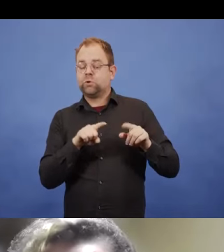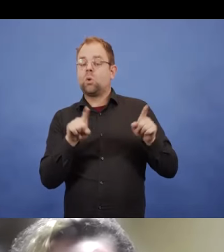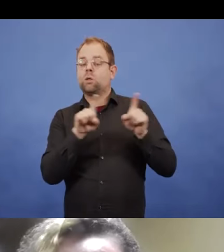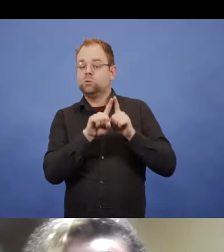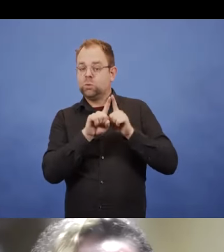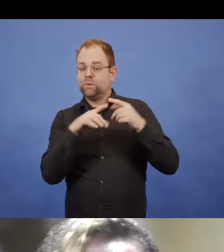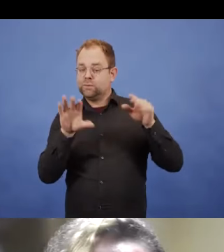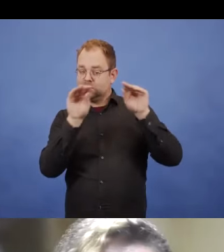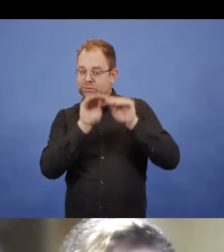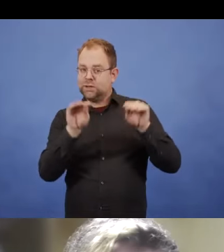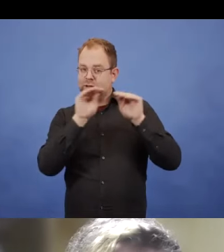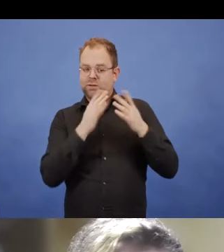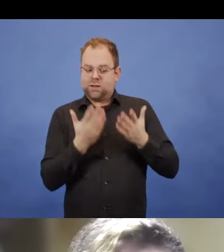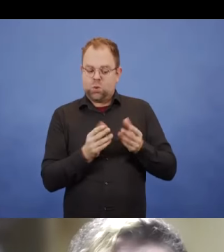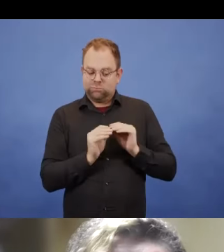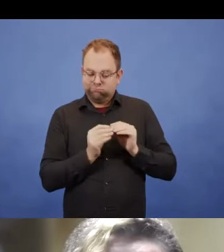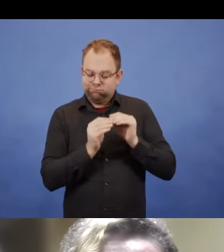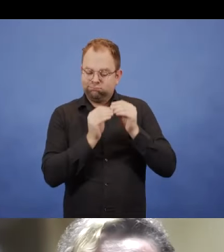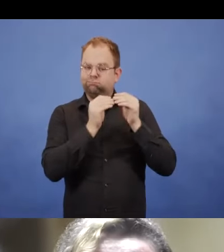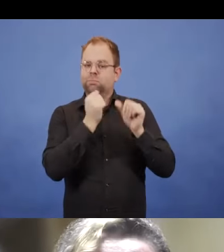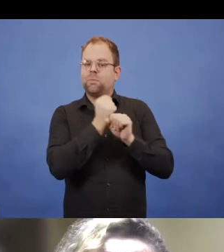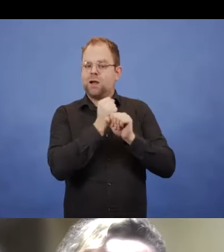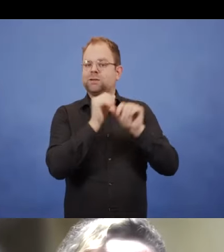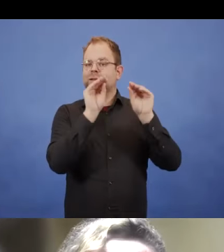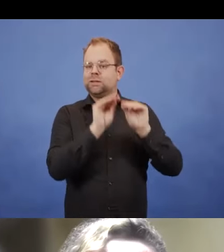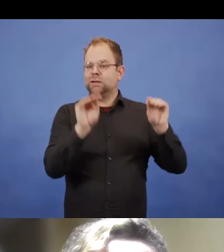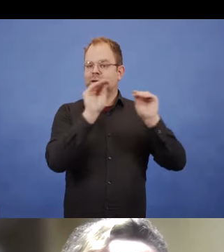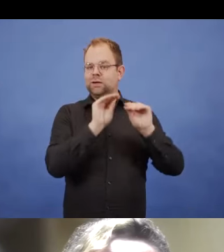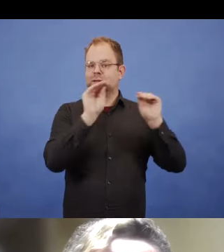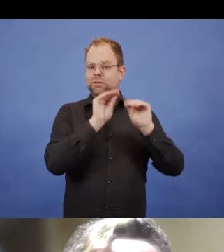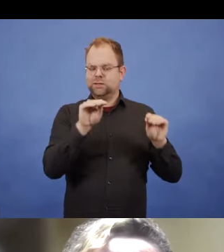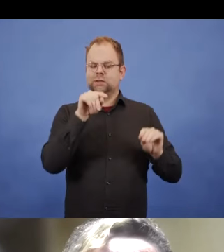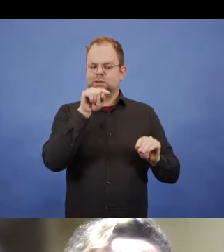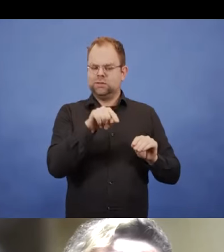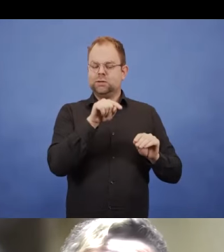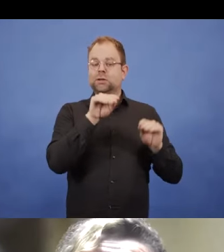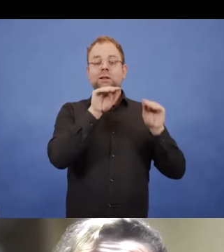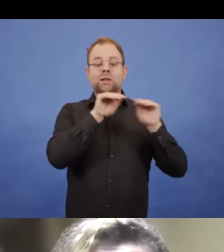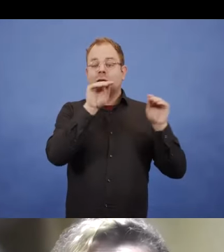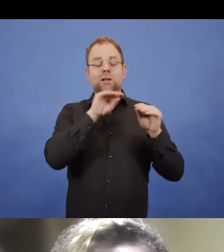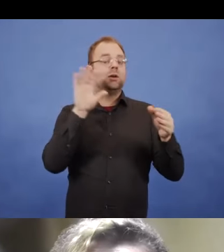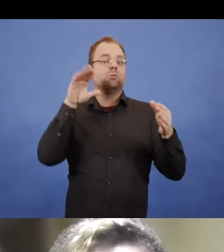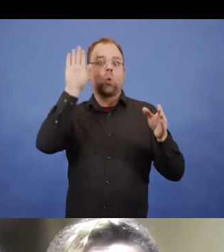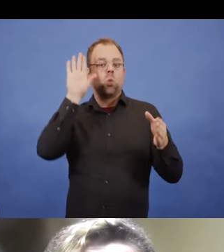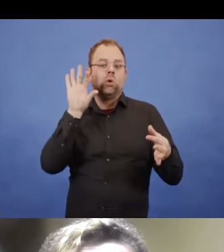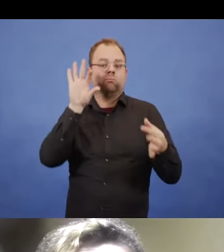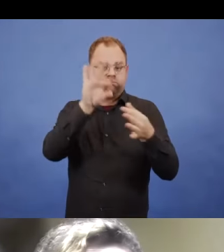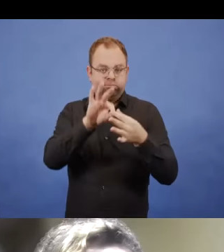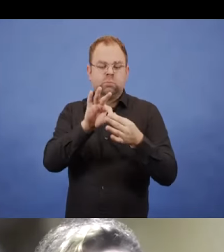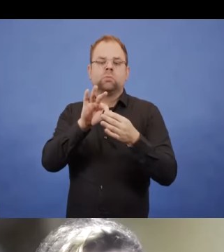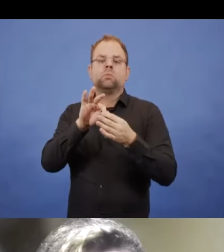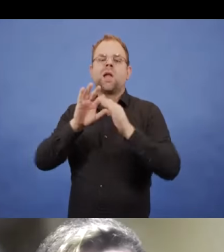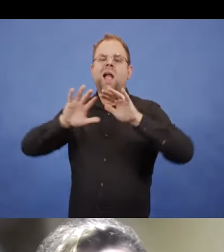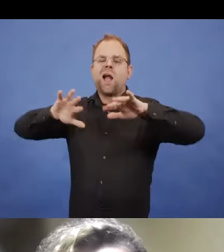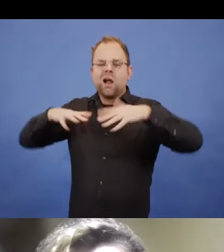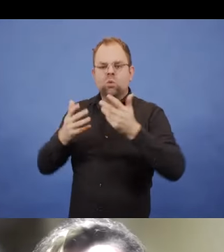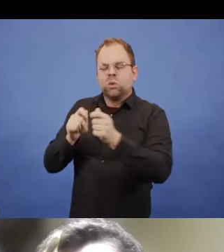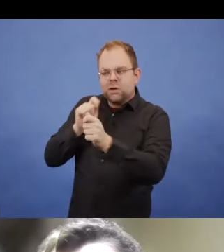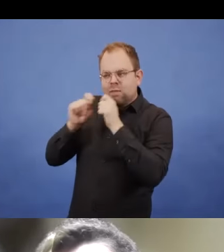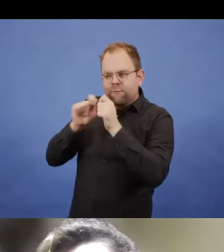trauma, mental health conditions, what are the different techniques, how we can formulate